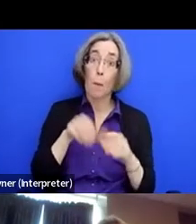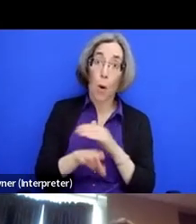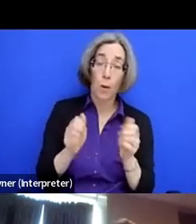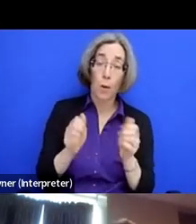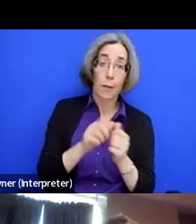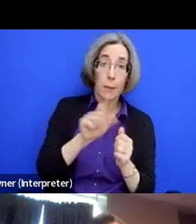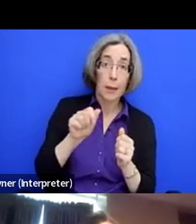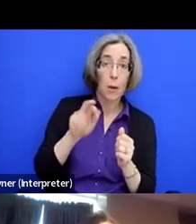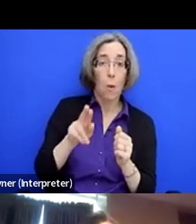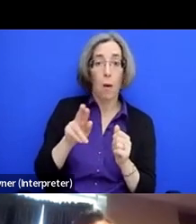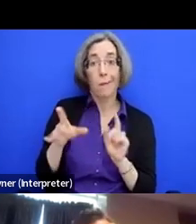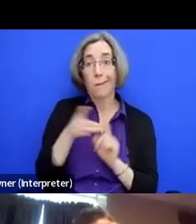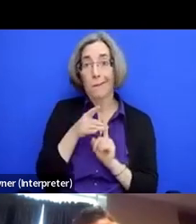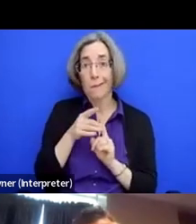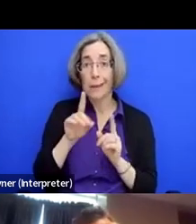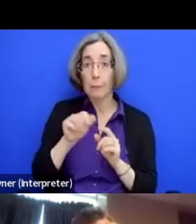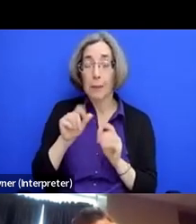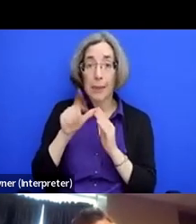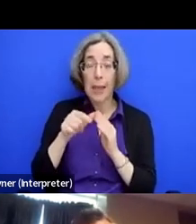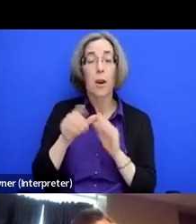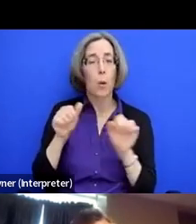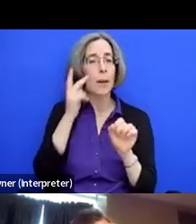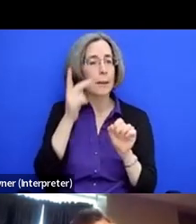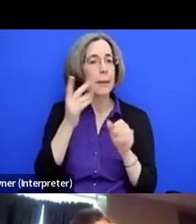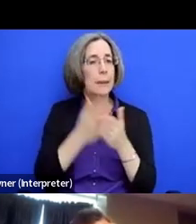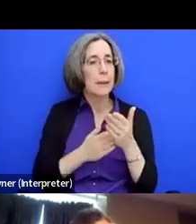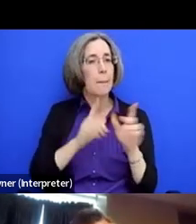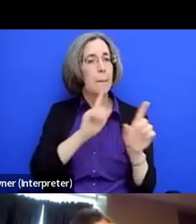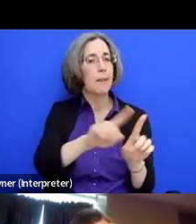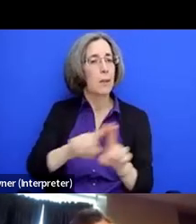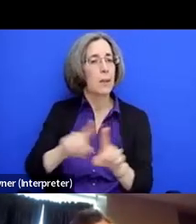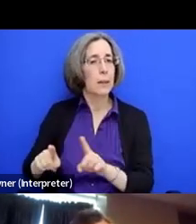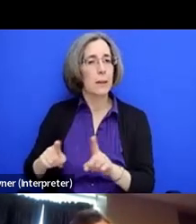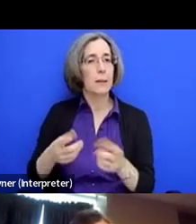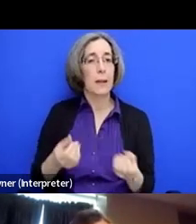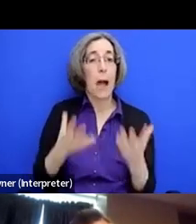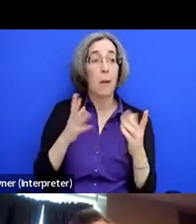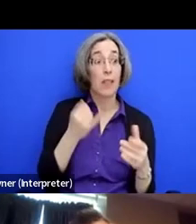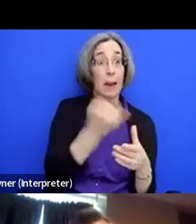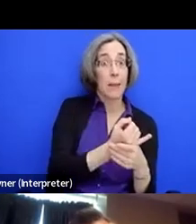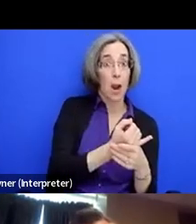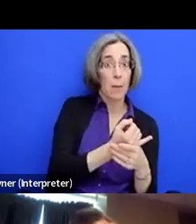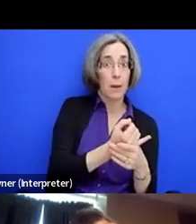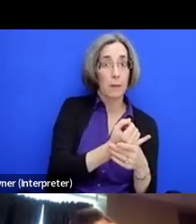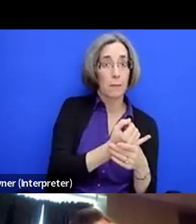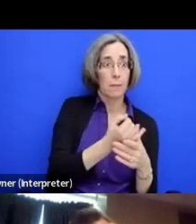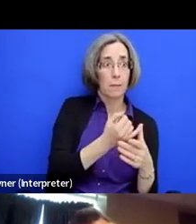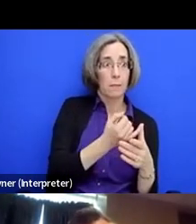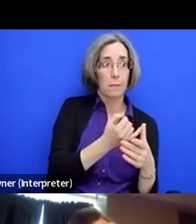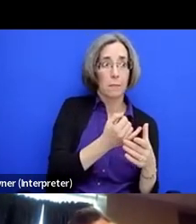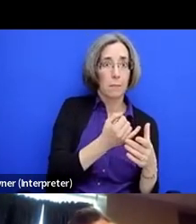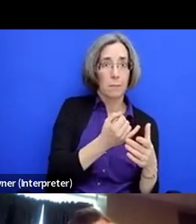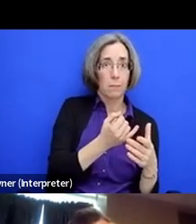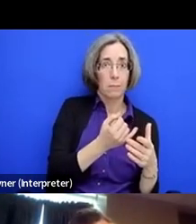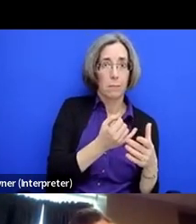it later on, we can see that there are differences, right, in how much the impairment per se takes place.